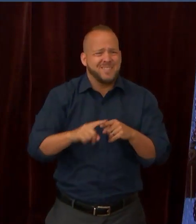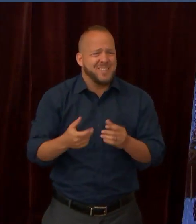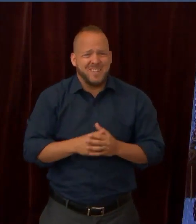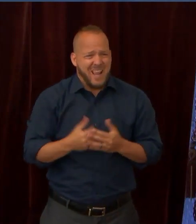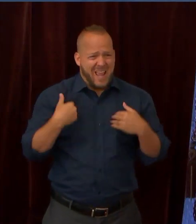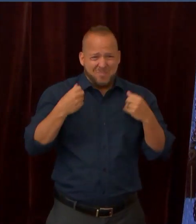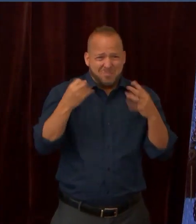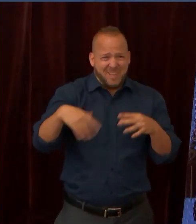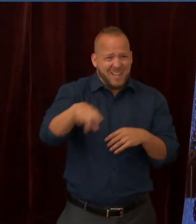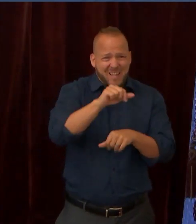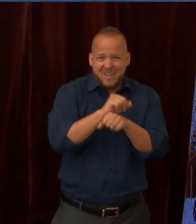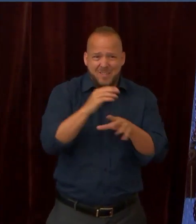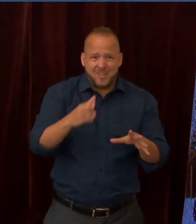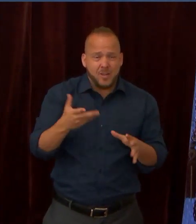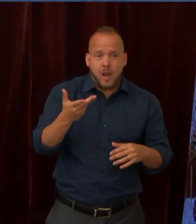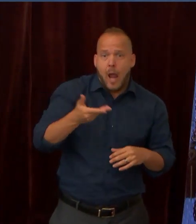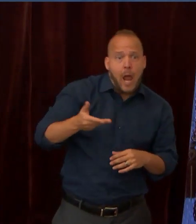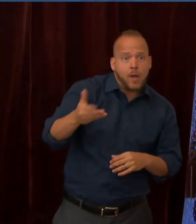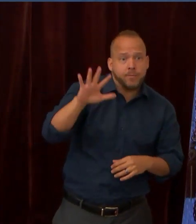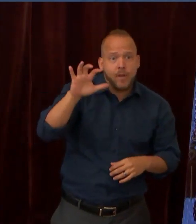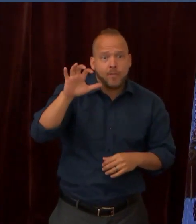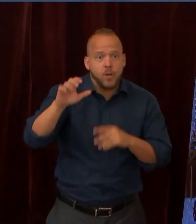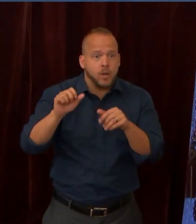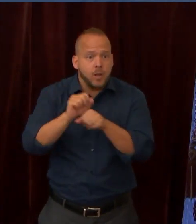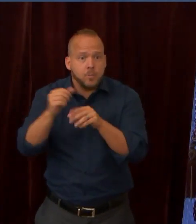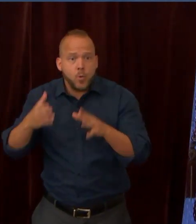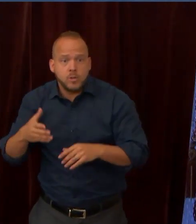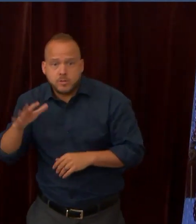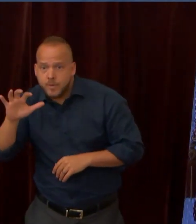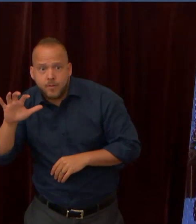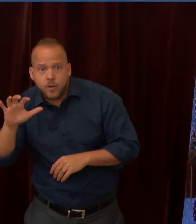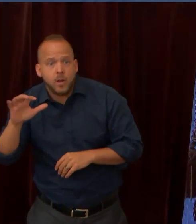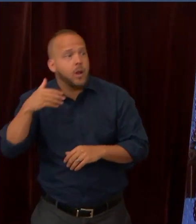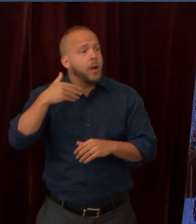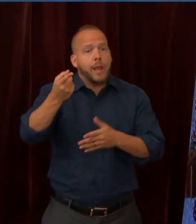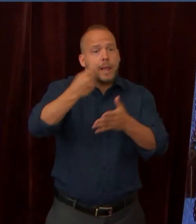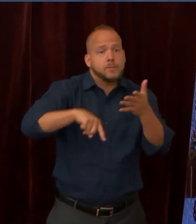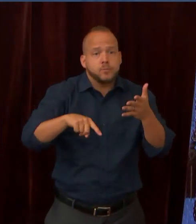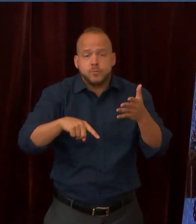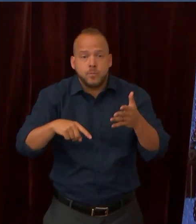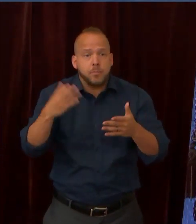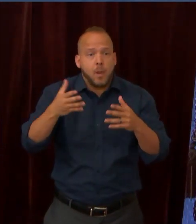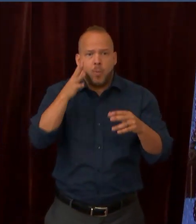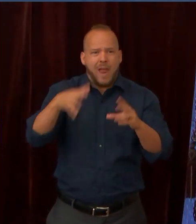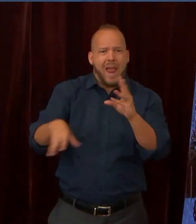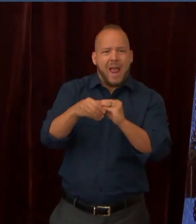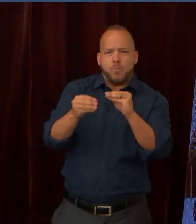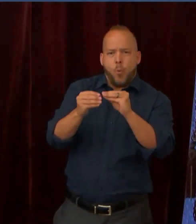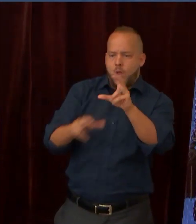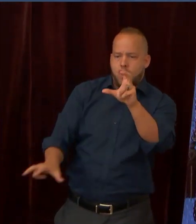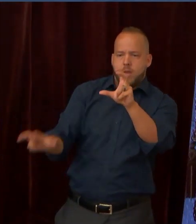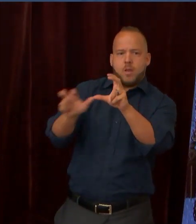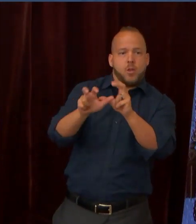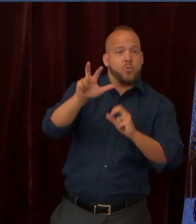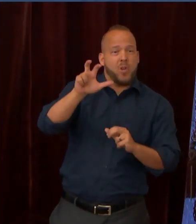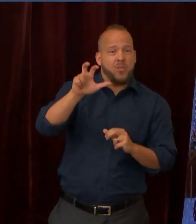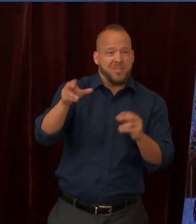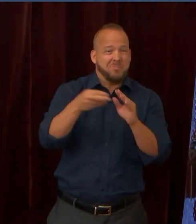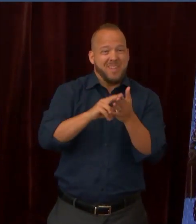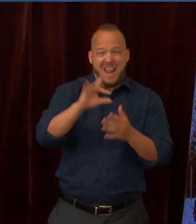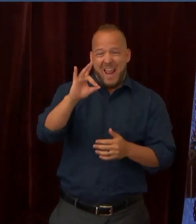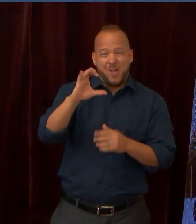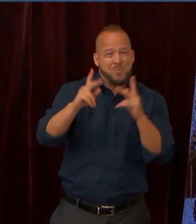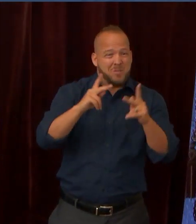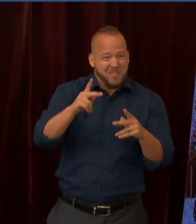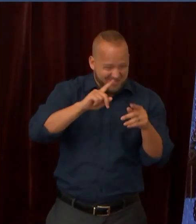few weeks, with another 300 coming on in the next couple of weeks, I believe, to have more people to adjudicate these claims. They've also